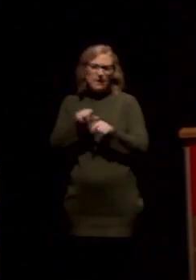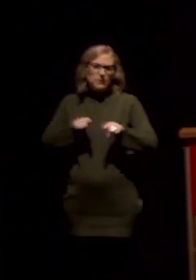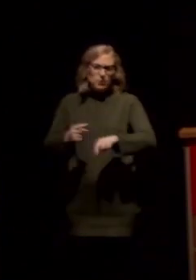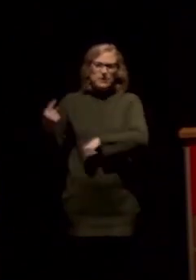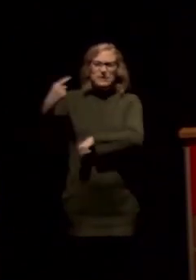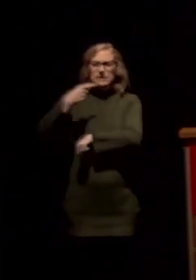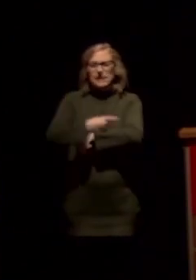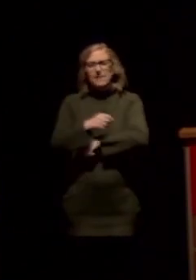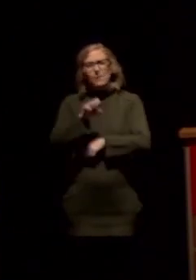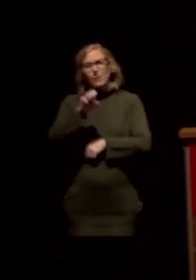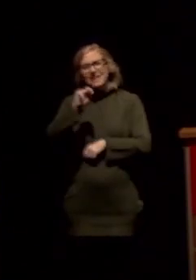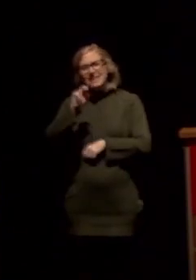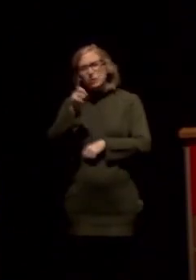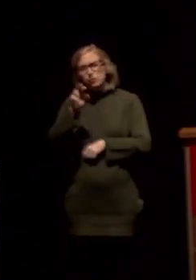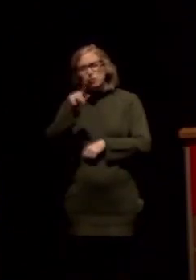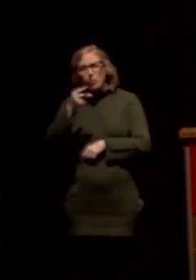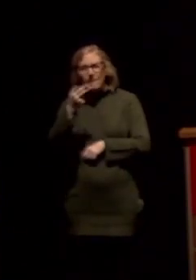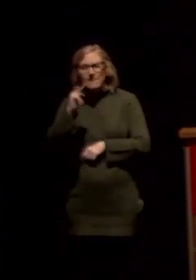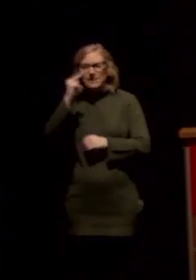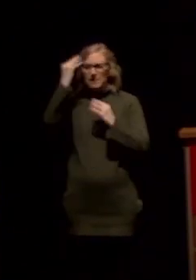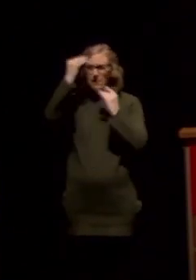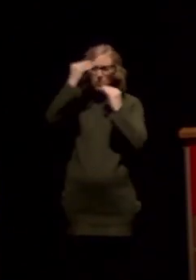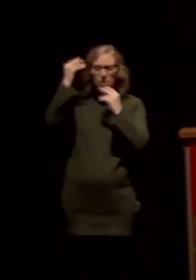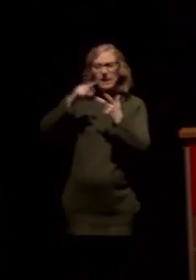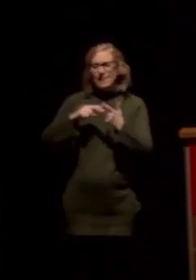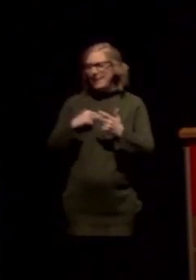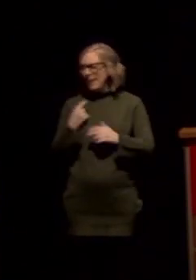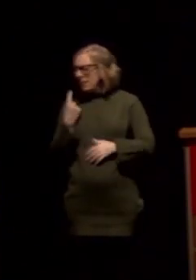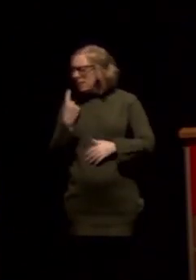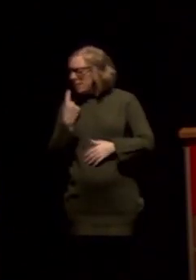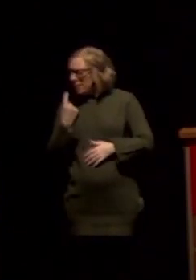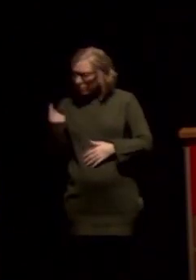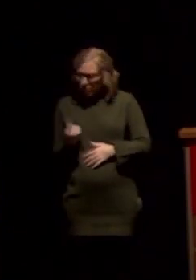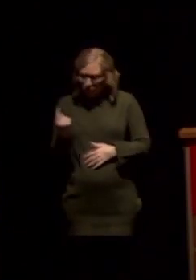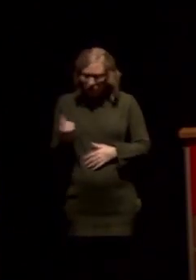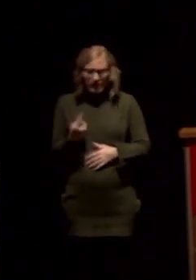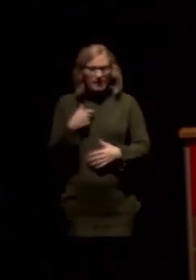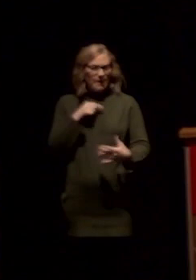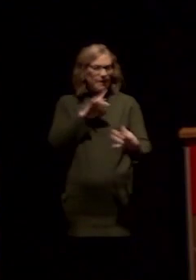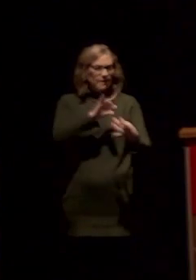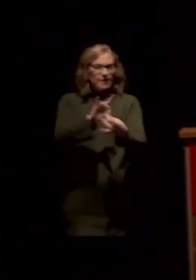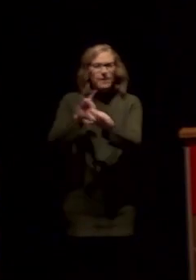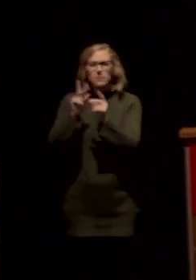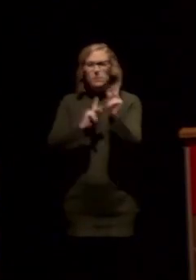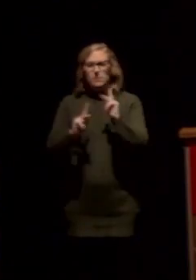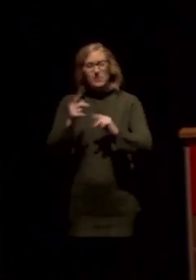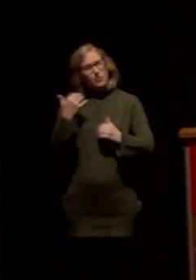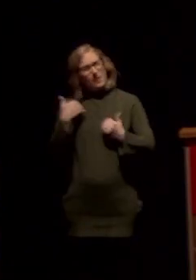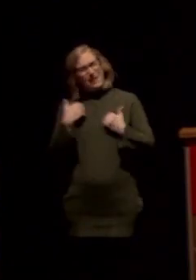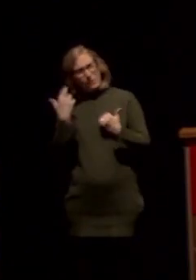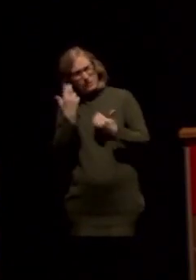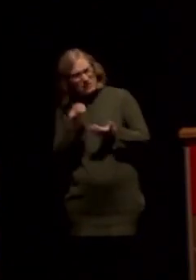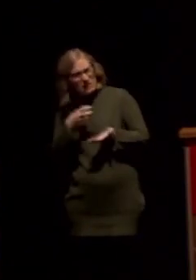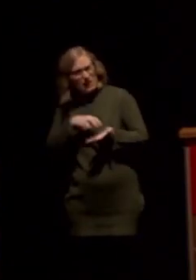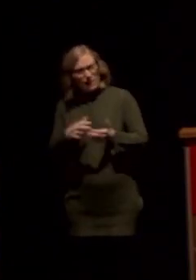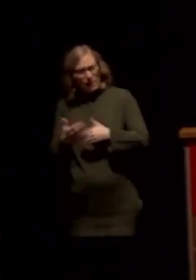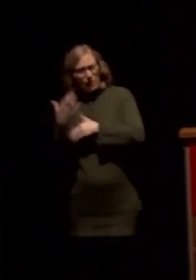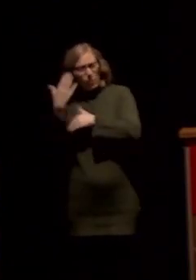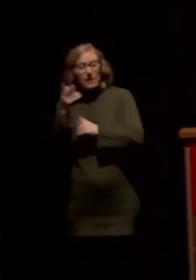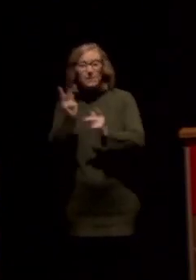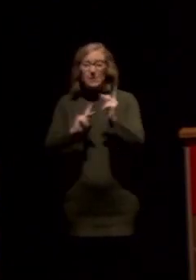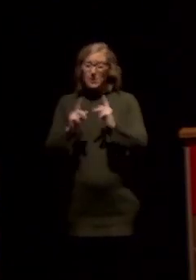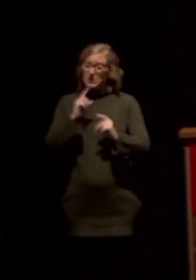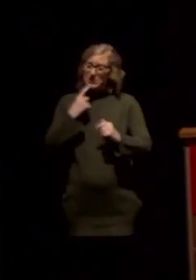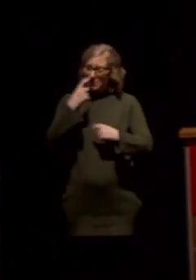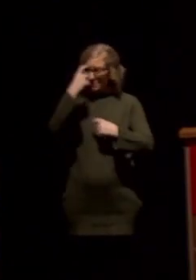in our brain? Am I lonely? Am I connected to someone? Do I have housing? Do I have a reason to get up in the morning? People with serious mental illnesses have the